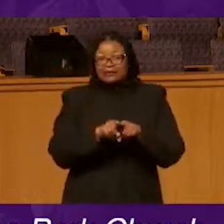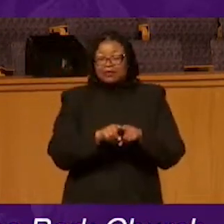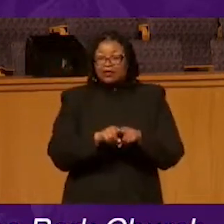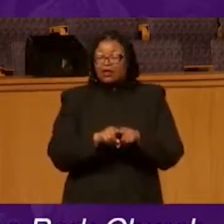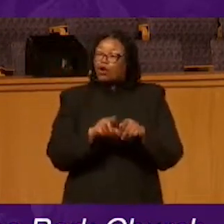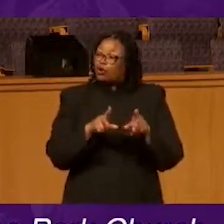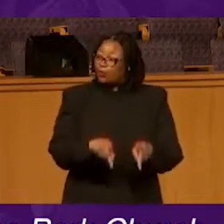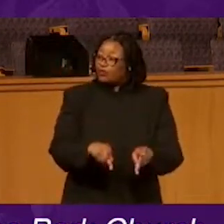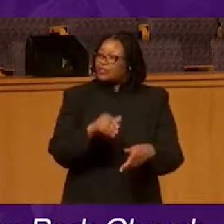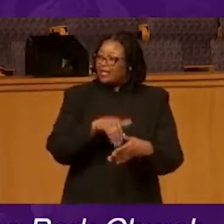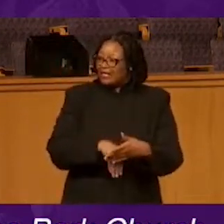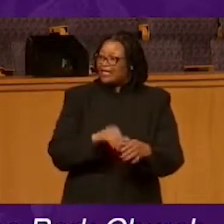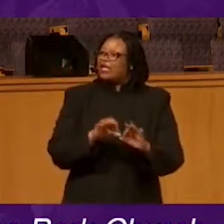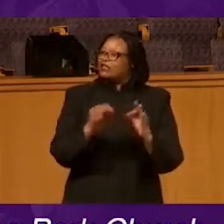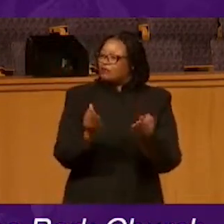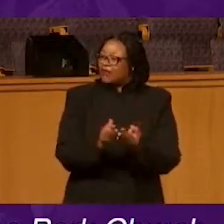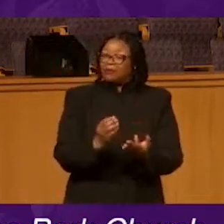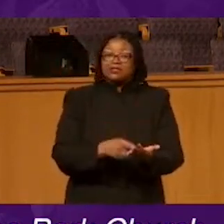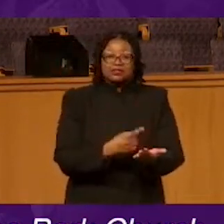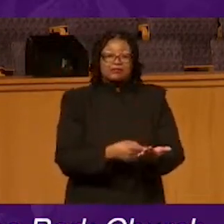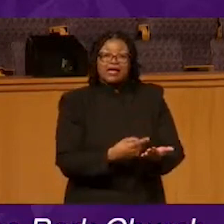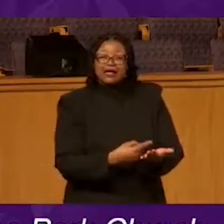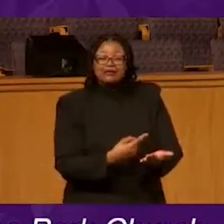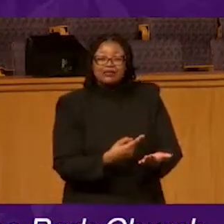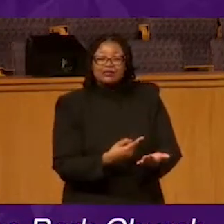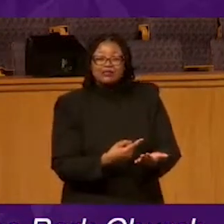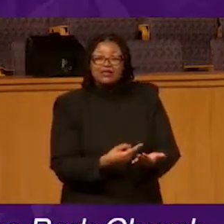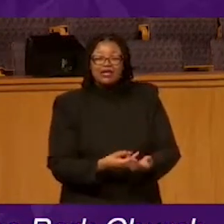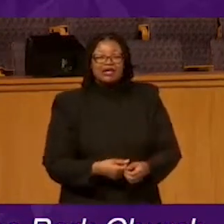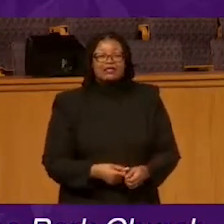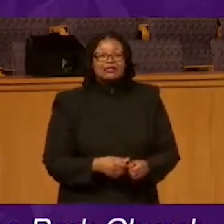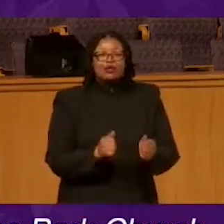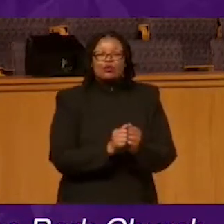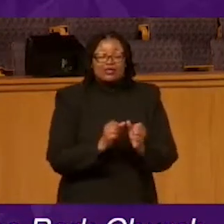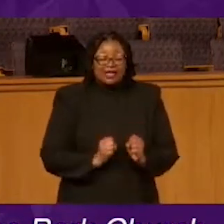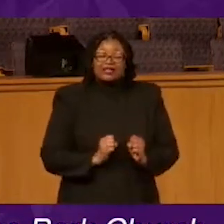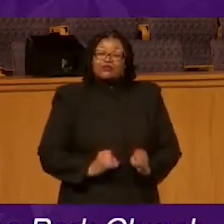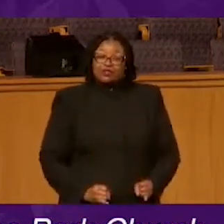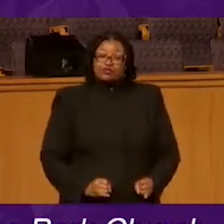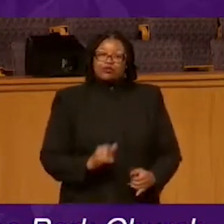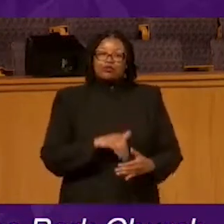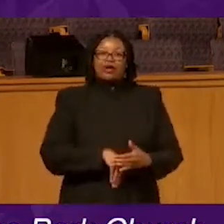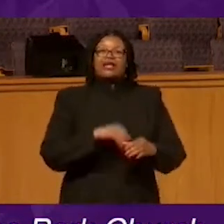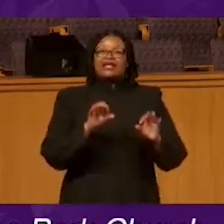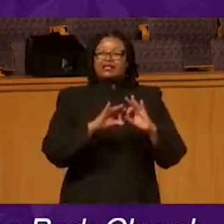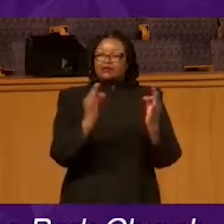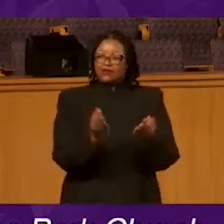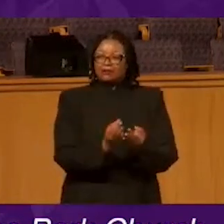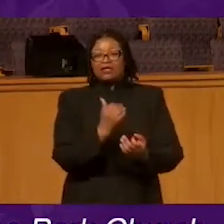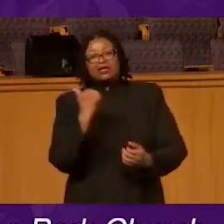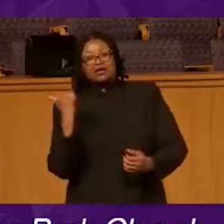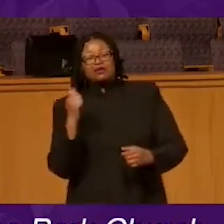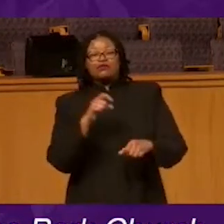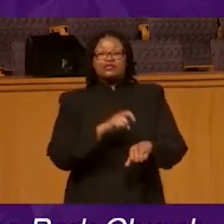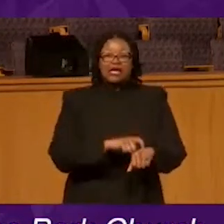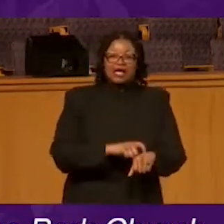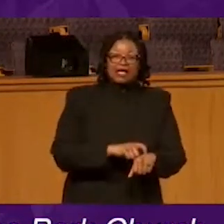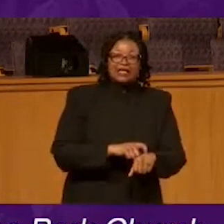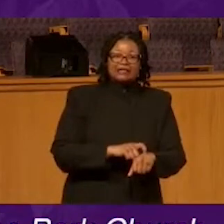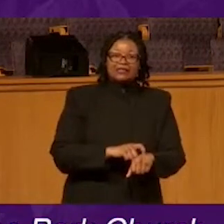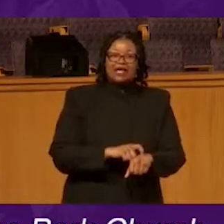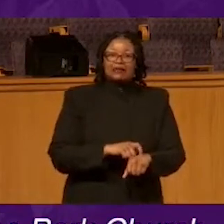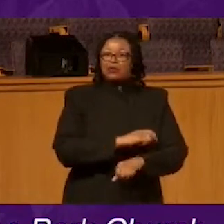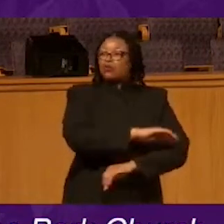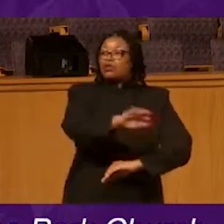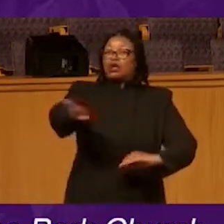family. Sometimes it can be with an individual in the family. And then other times it can be with the